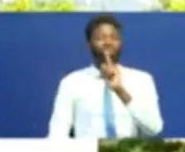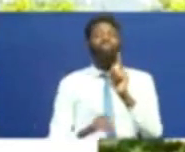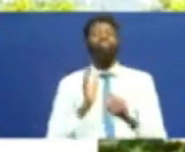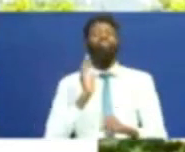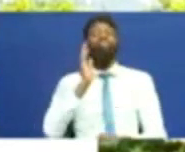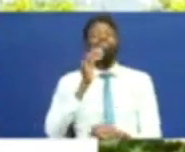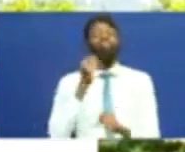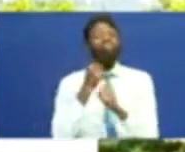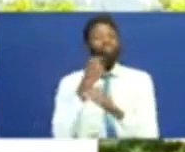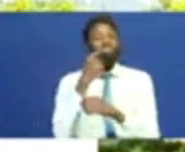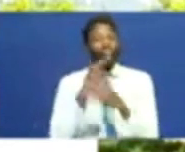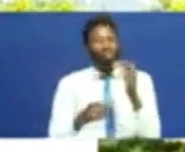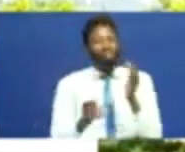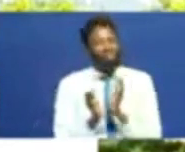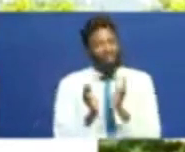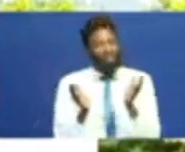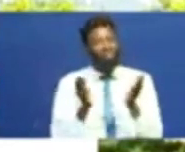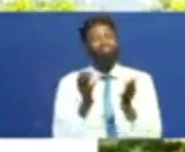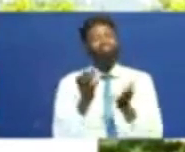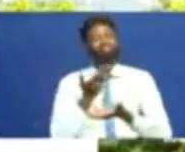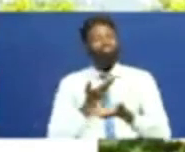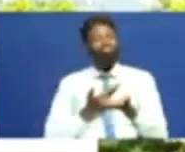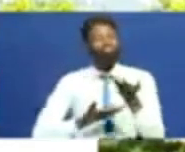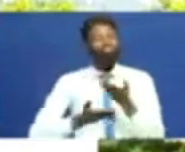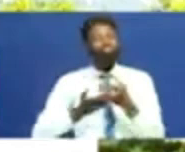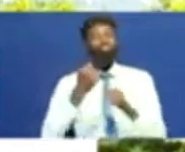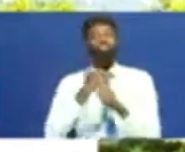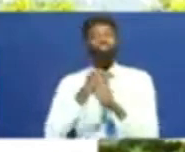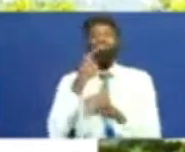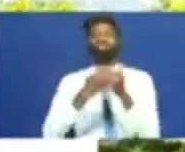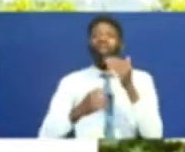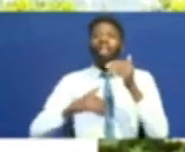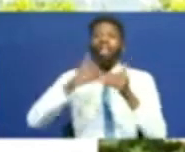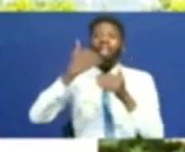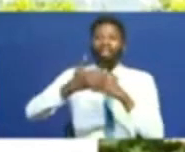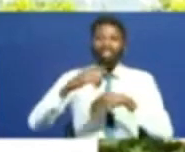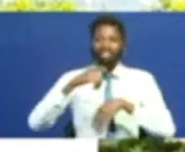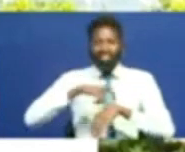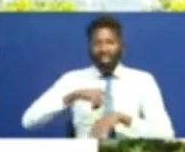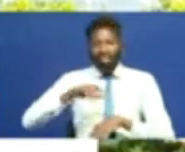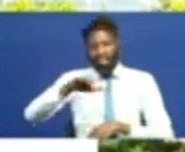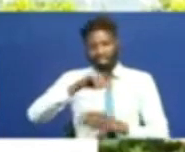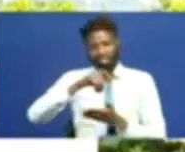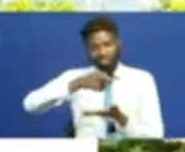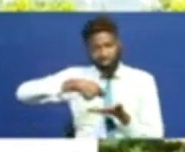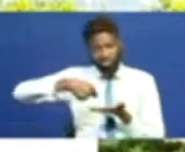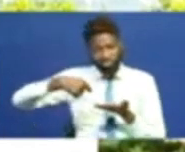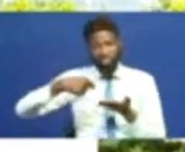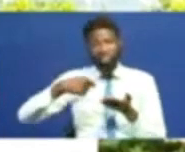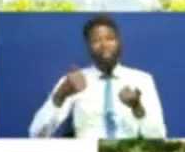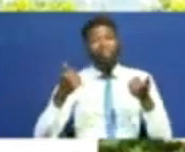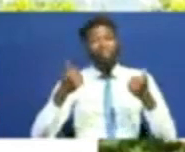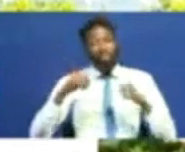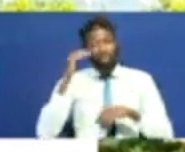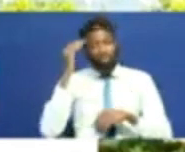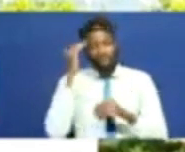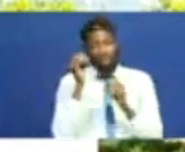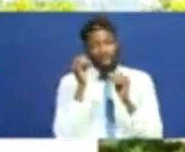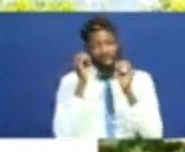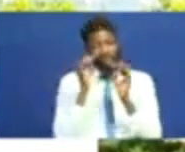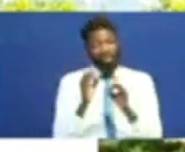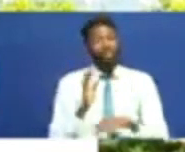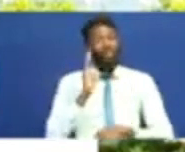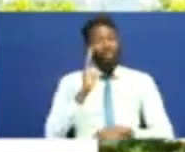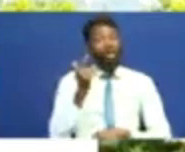the public on their next course of action. When it comes to the signatures, it remains to be seen if they will take the legal route or go to